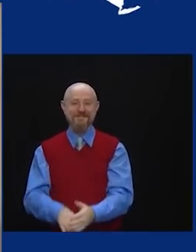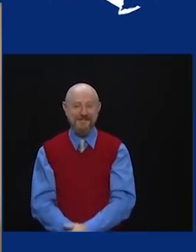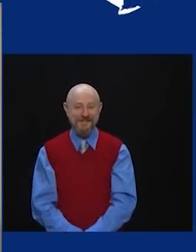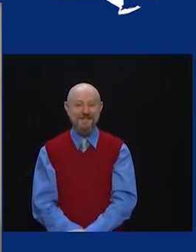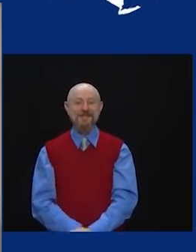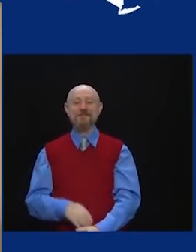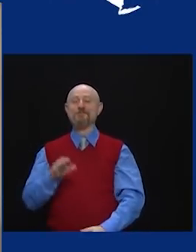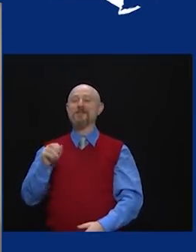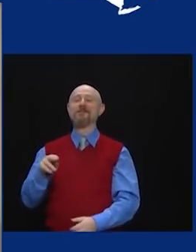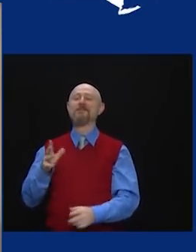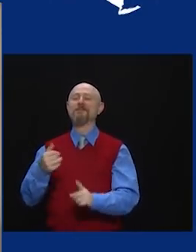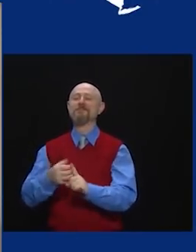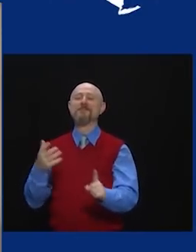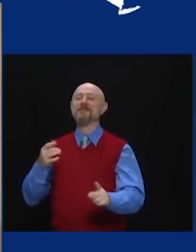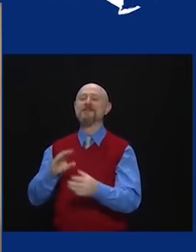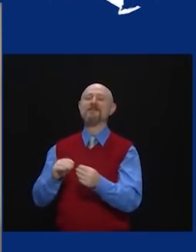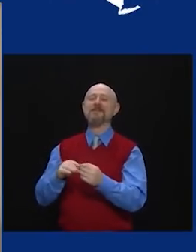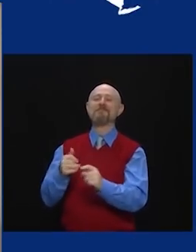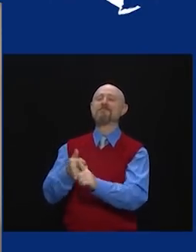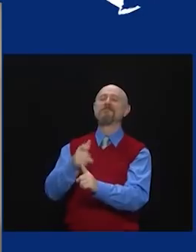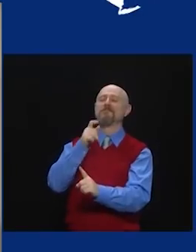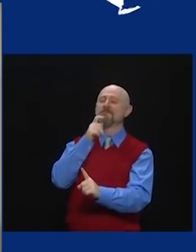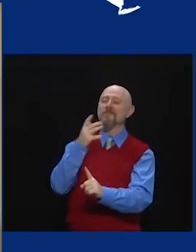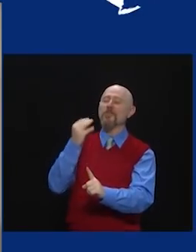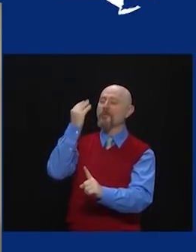yourself and what are your thoughts here today?